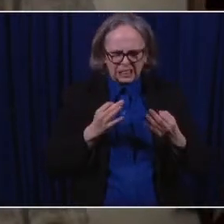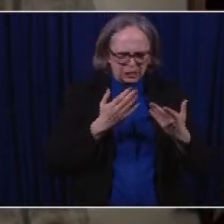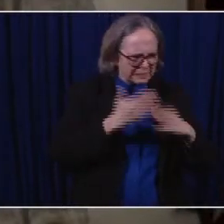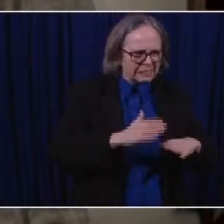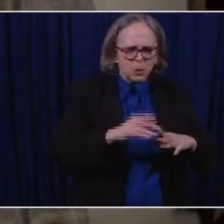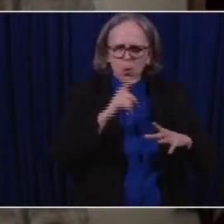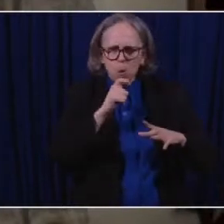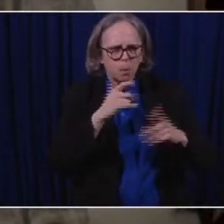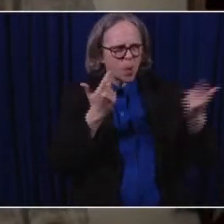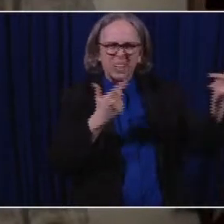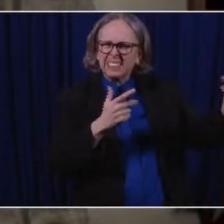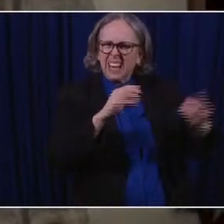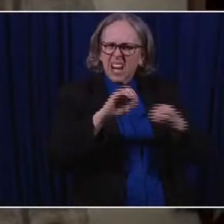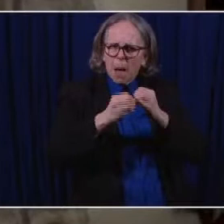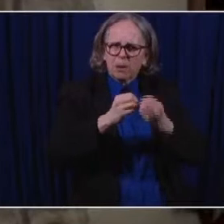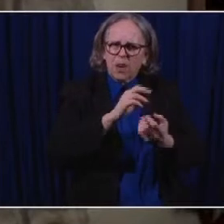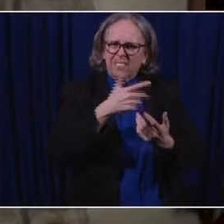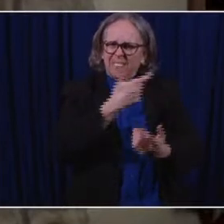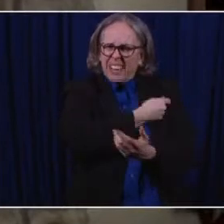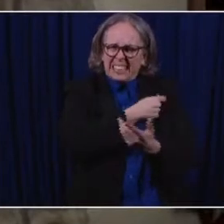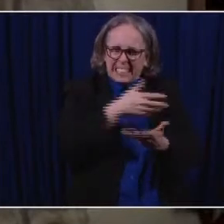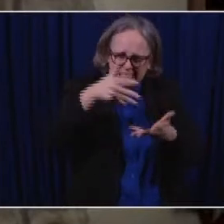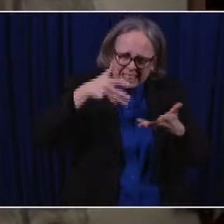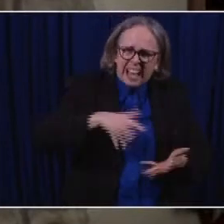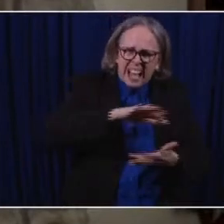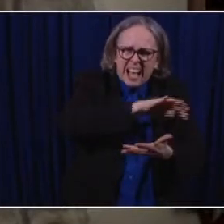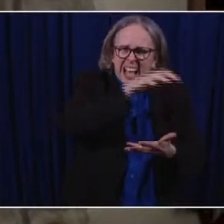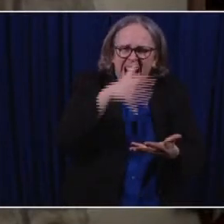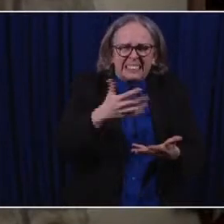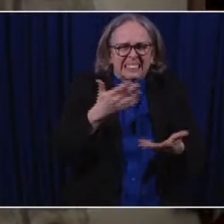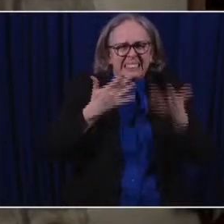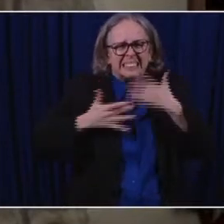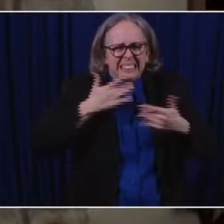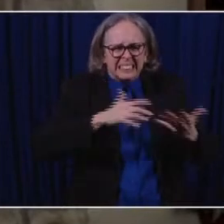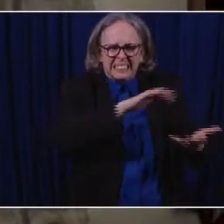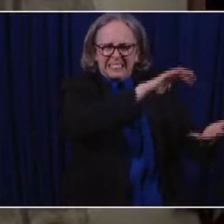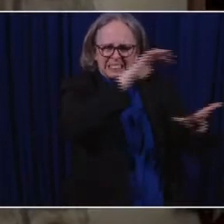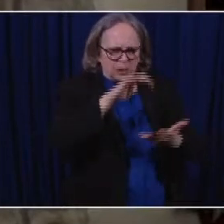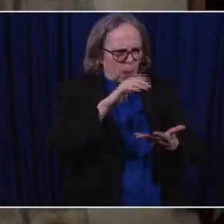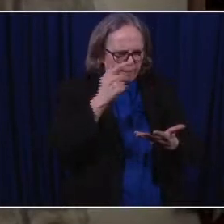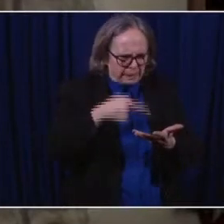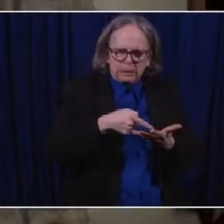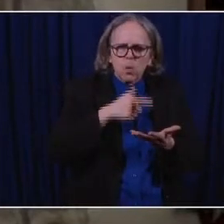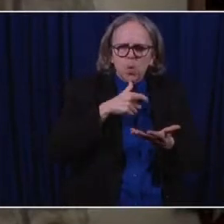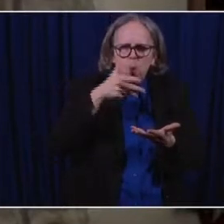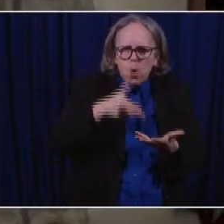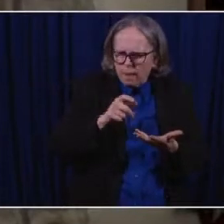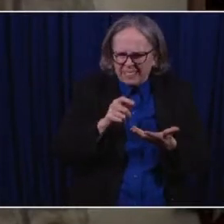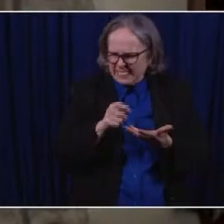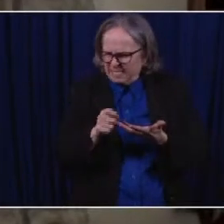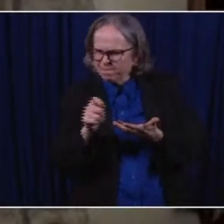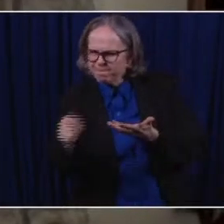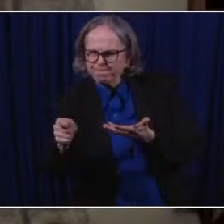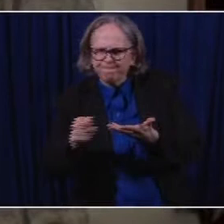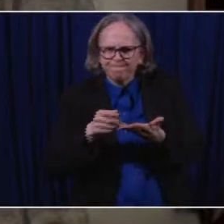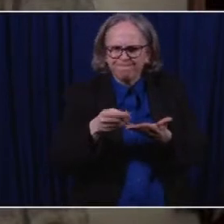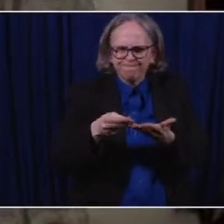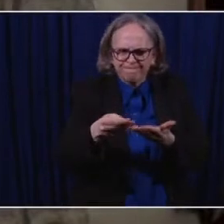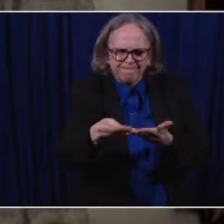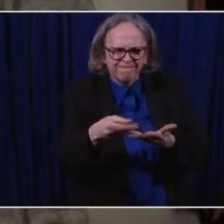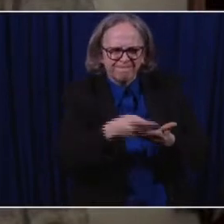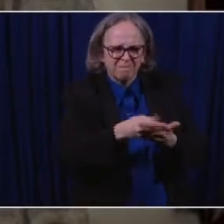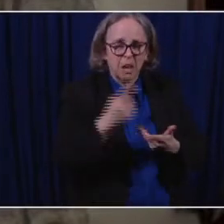somebody else doesn't get it. And so, I apologize if people thought they were going to get it and didn't get it.